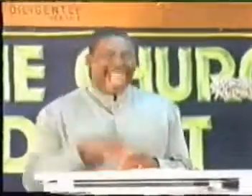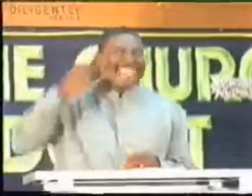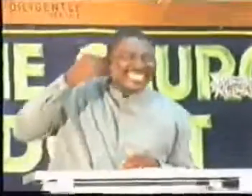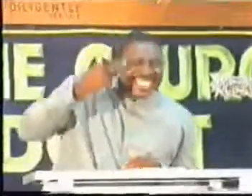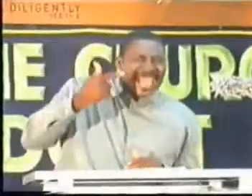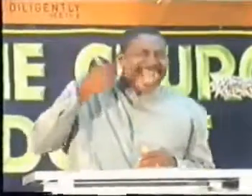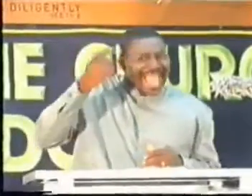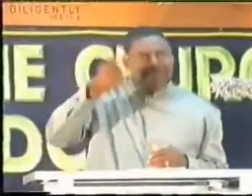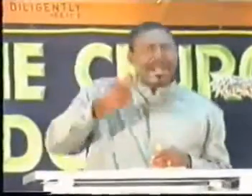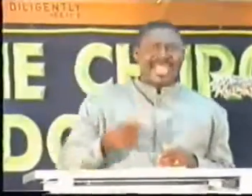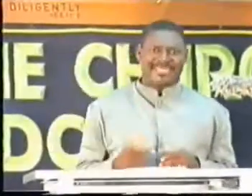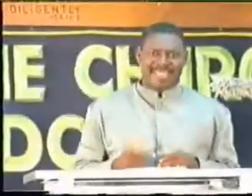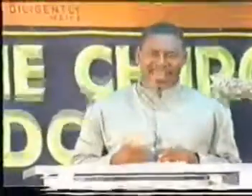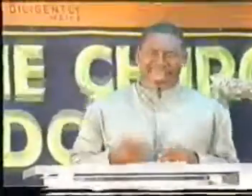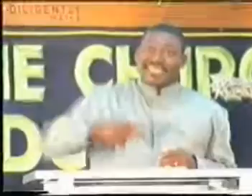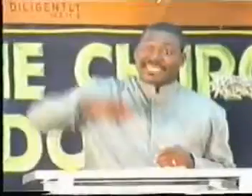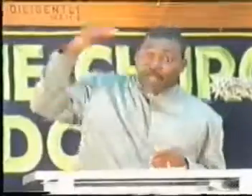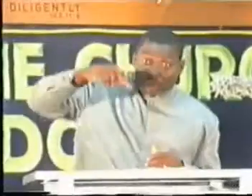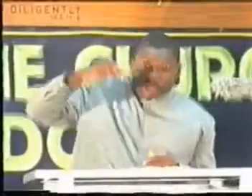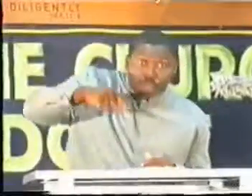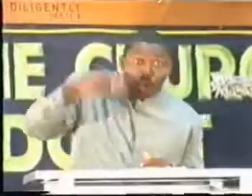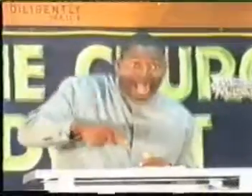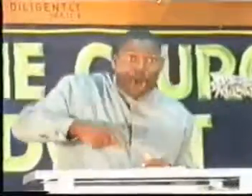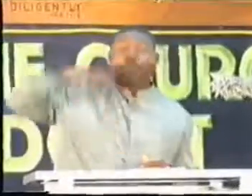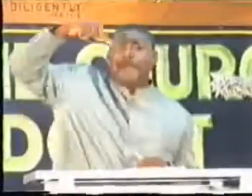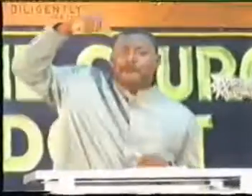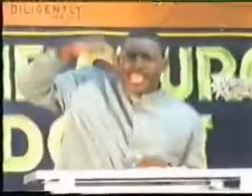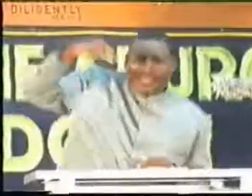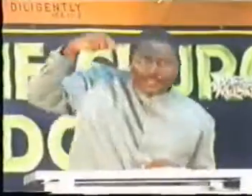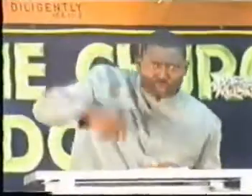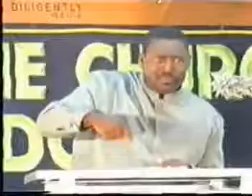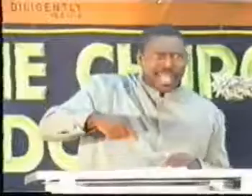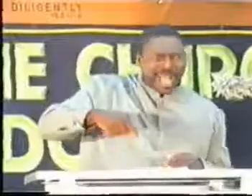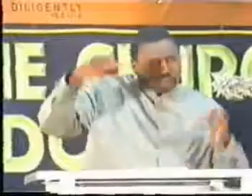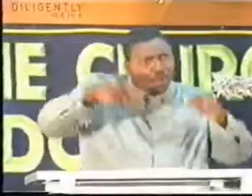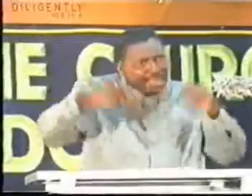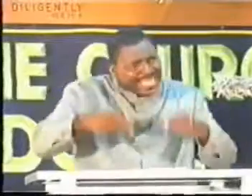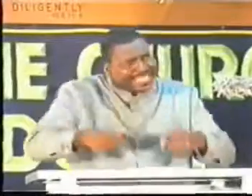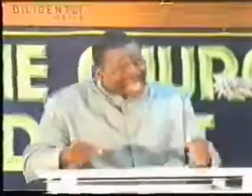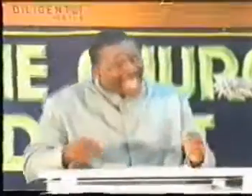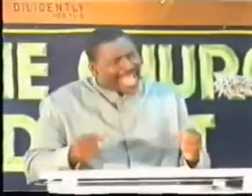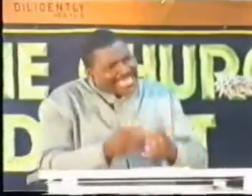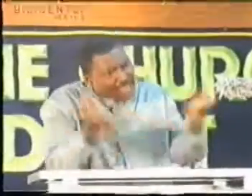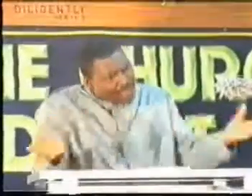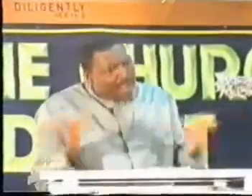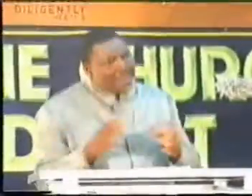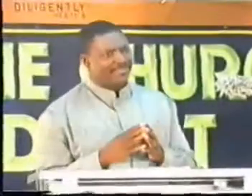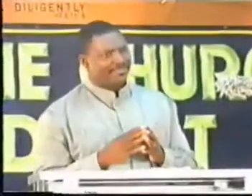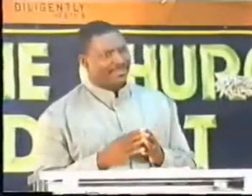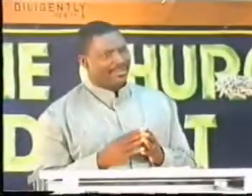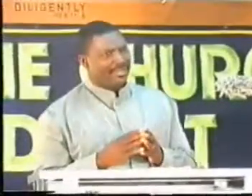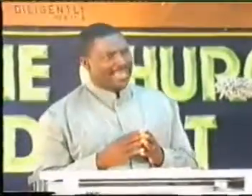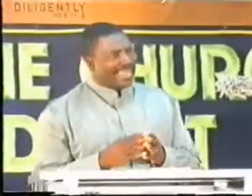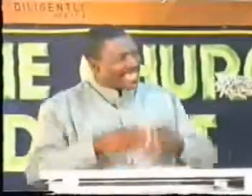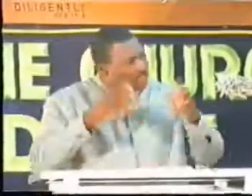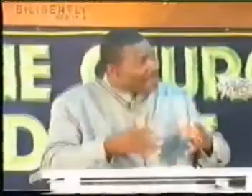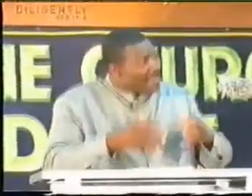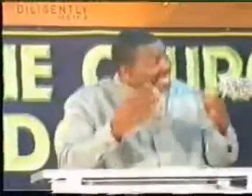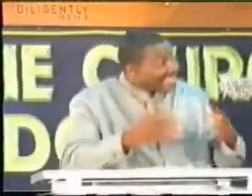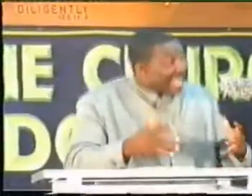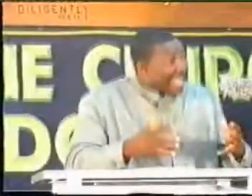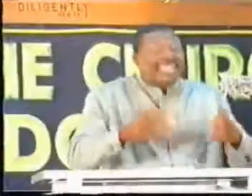die no idea aye di maye ne se sa asoro no wo ho a okwan biara so asoro no behia sika ade ade dwuma bi na